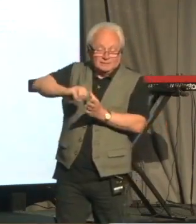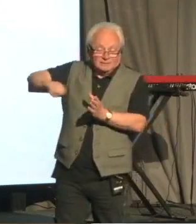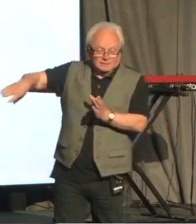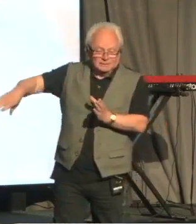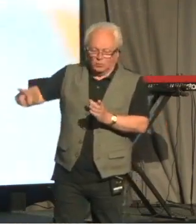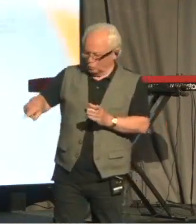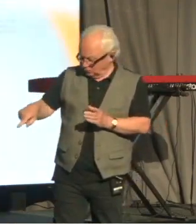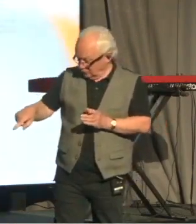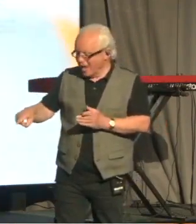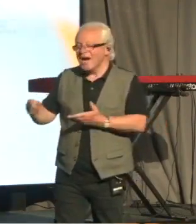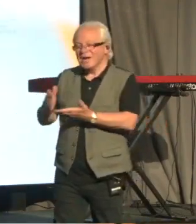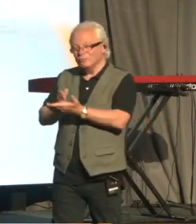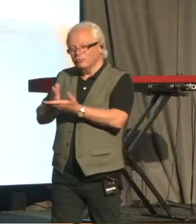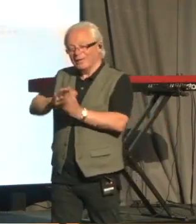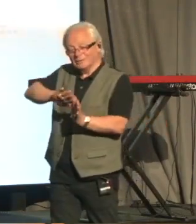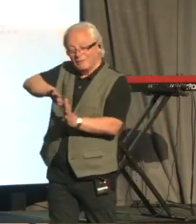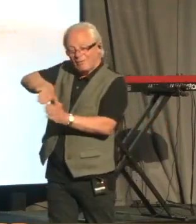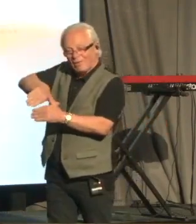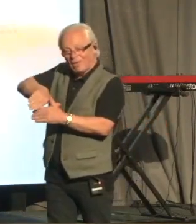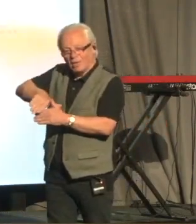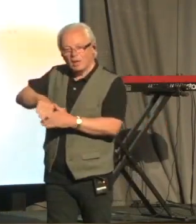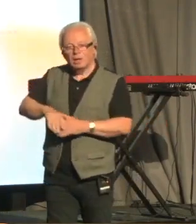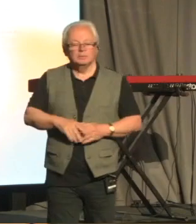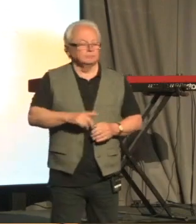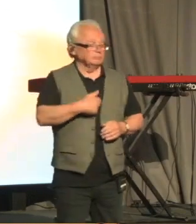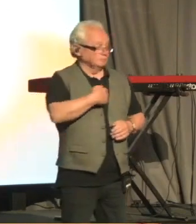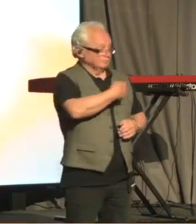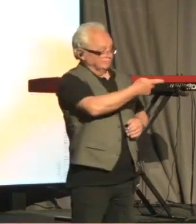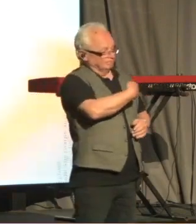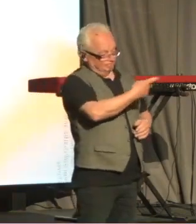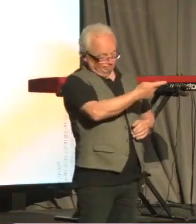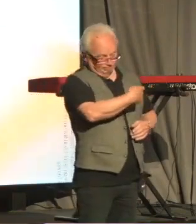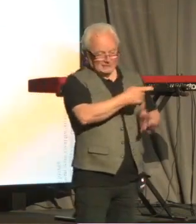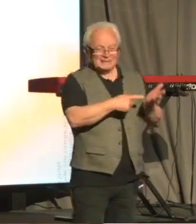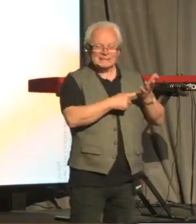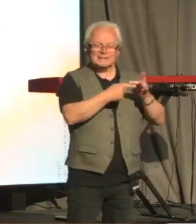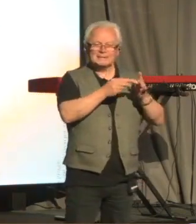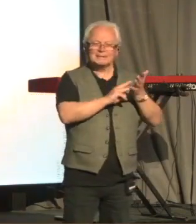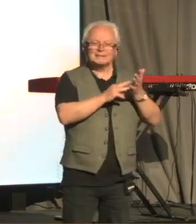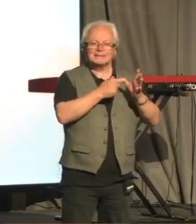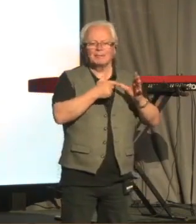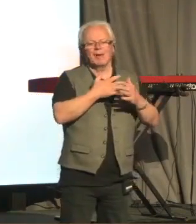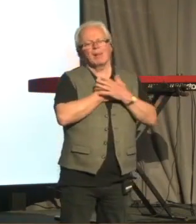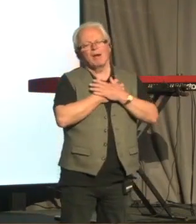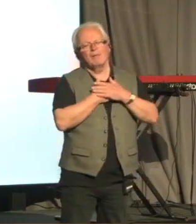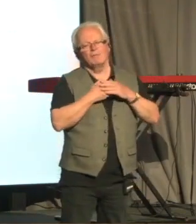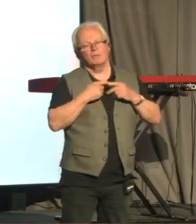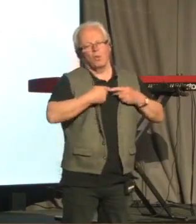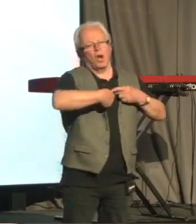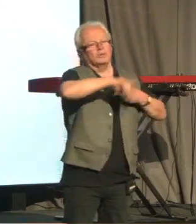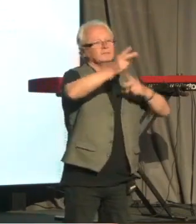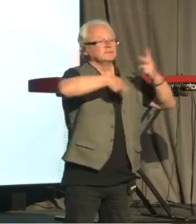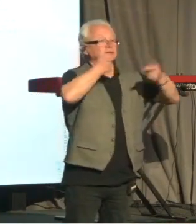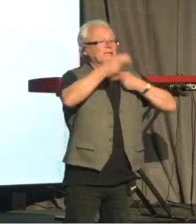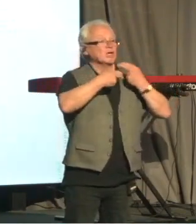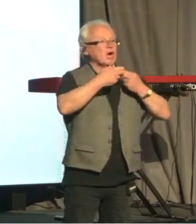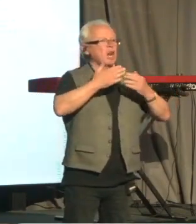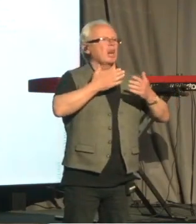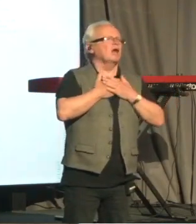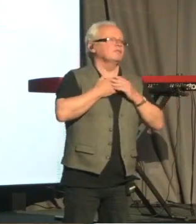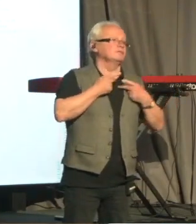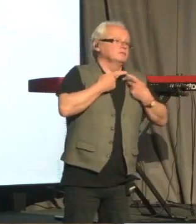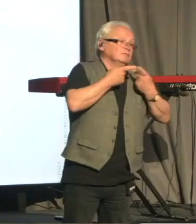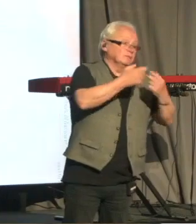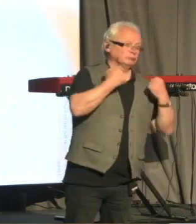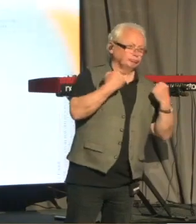One of our favorite things to do is to go out for dinner. We've really missed doing that. And we love to go up to Belfast and go shopping